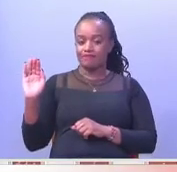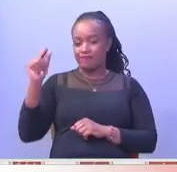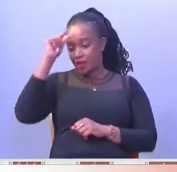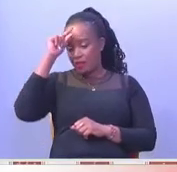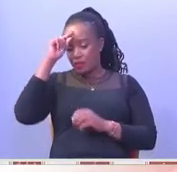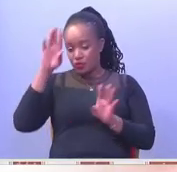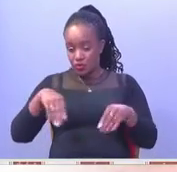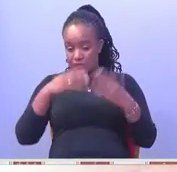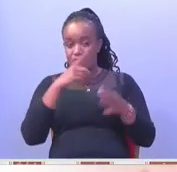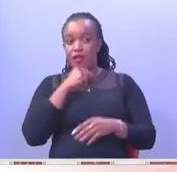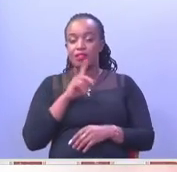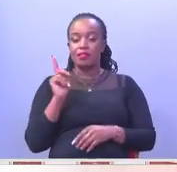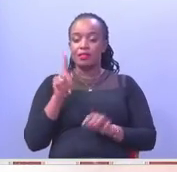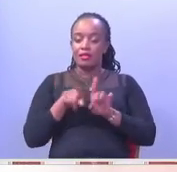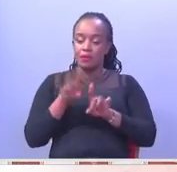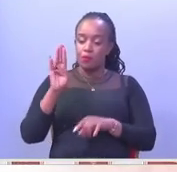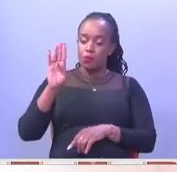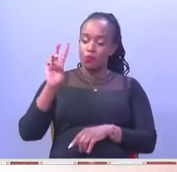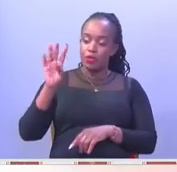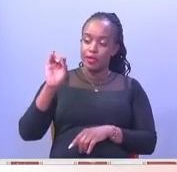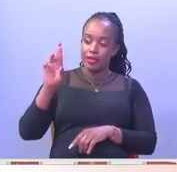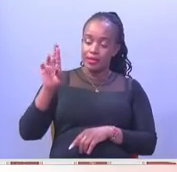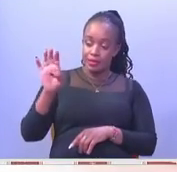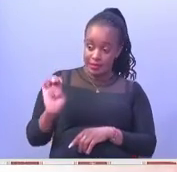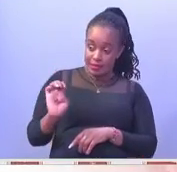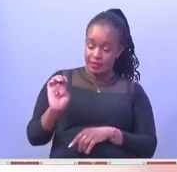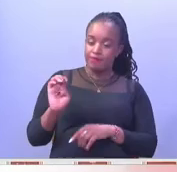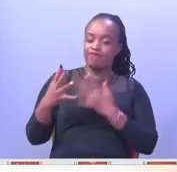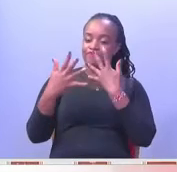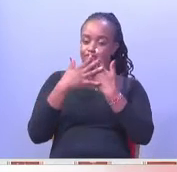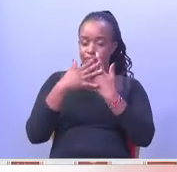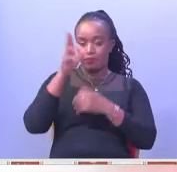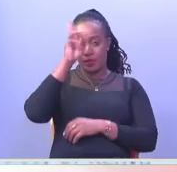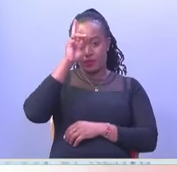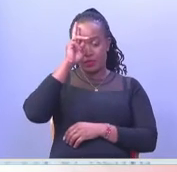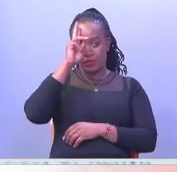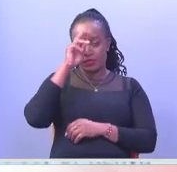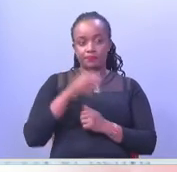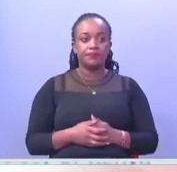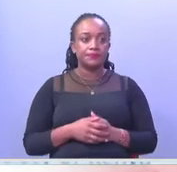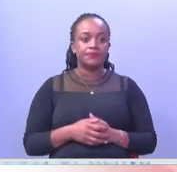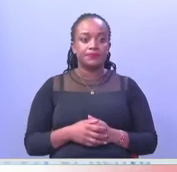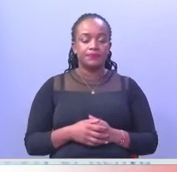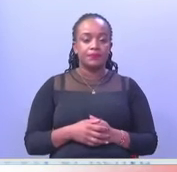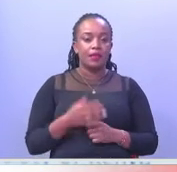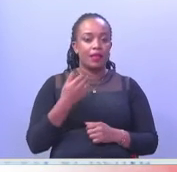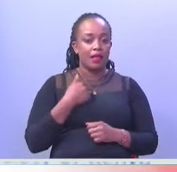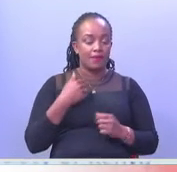says they believe Bwire was abducted by police officers and is in the custody of the state. There is